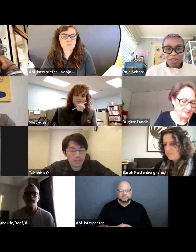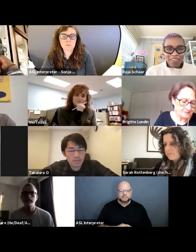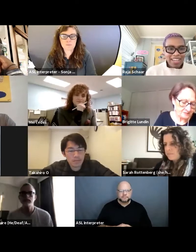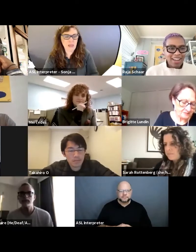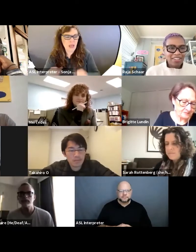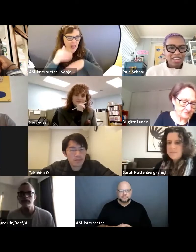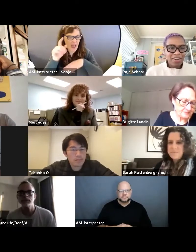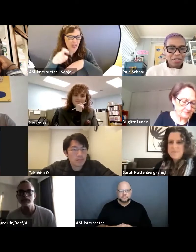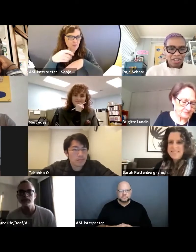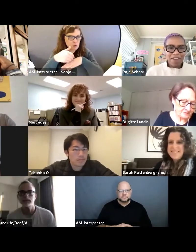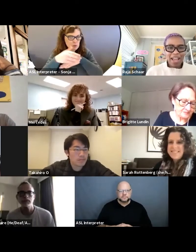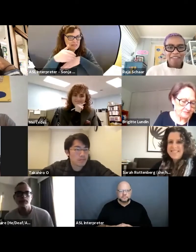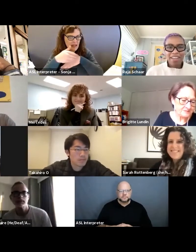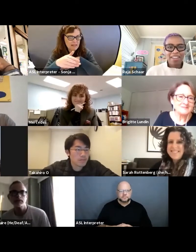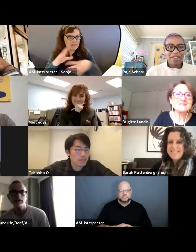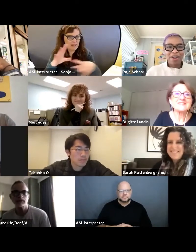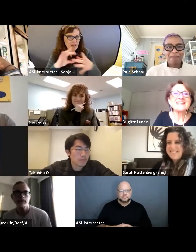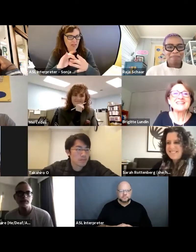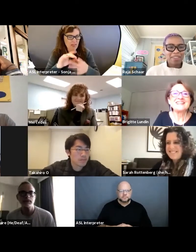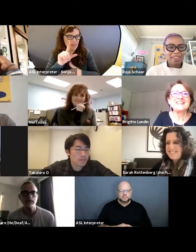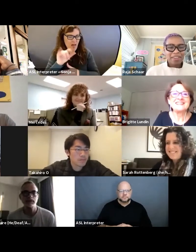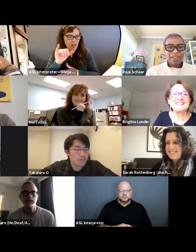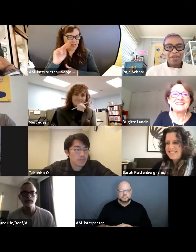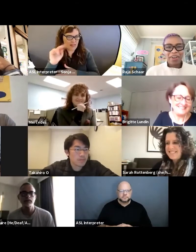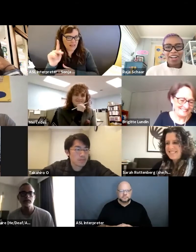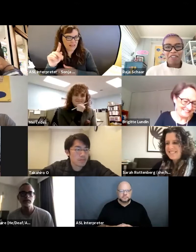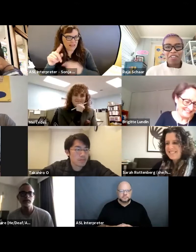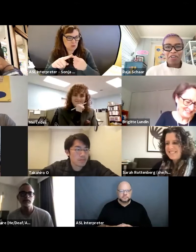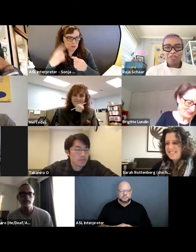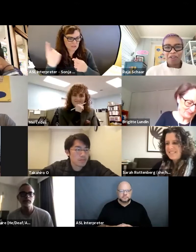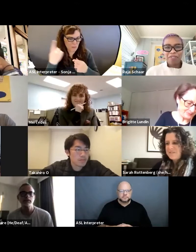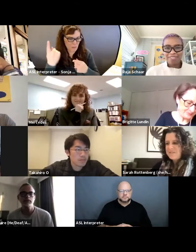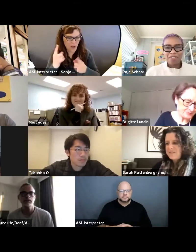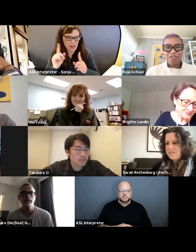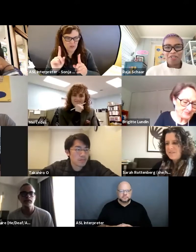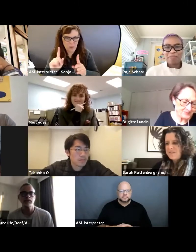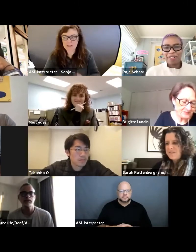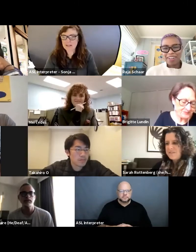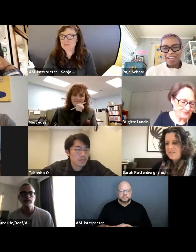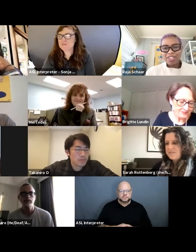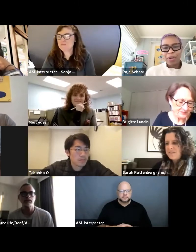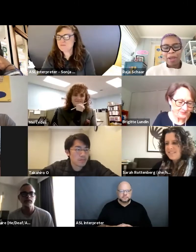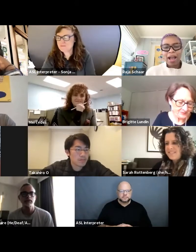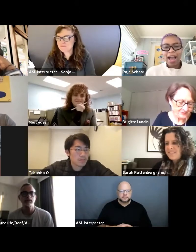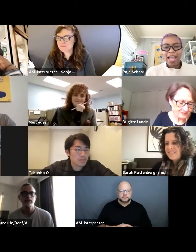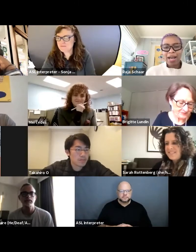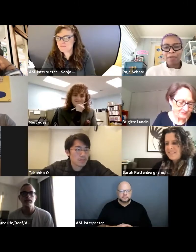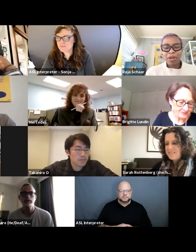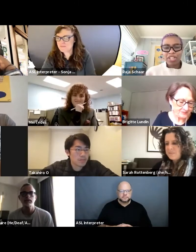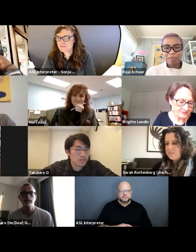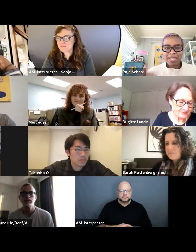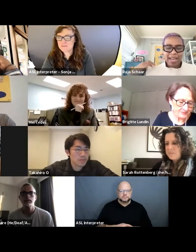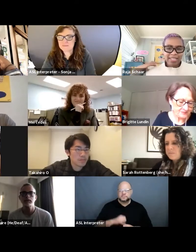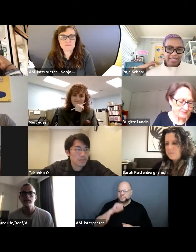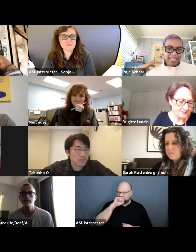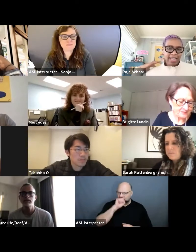Don't you love technology? Don't you love having your everything on your phone or on your computer? So anyway, I am going